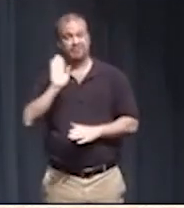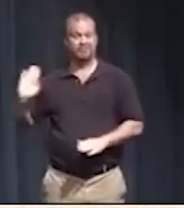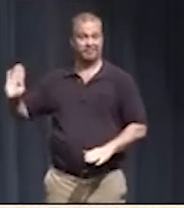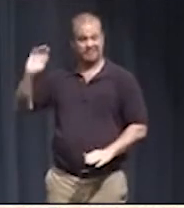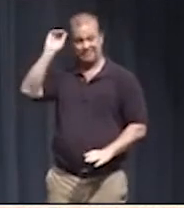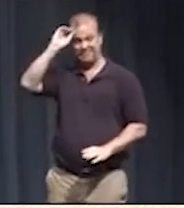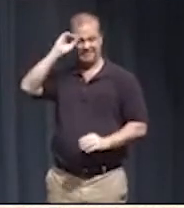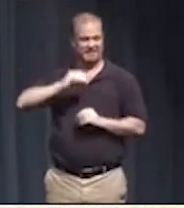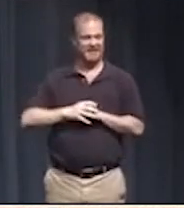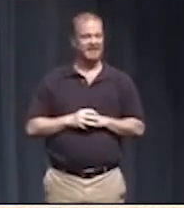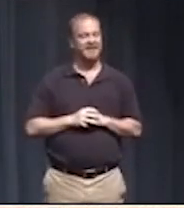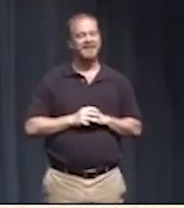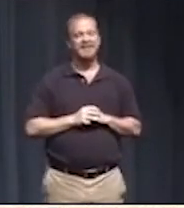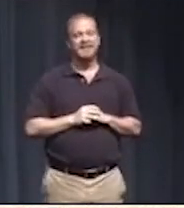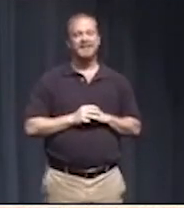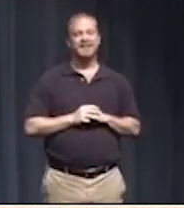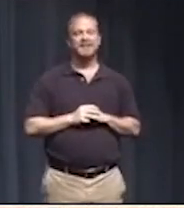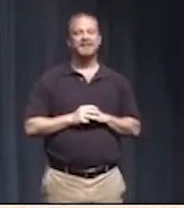But he was